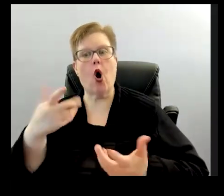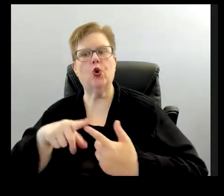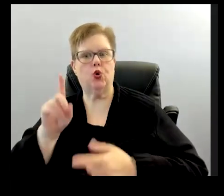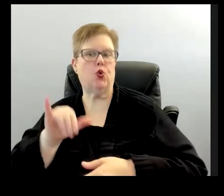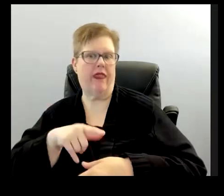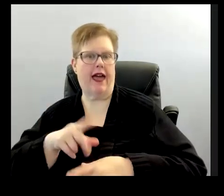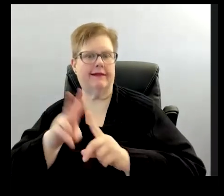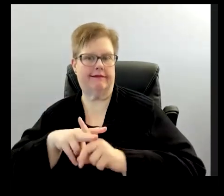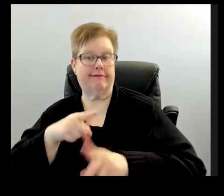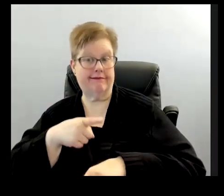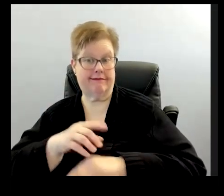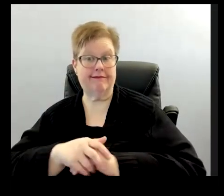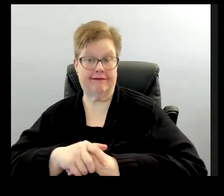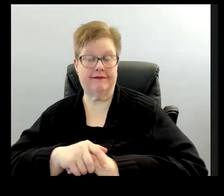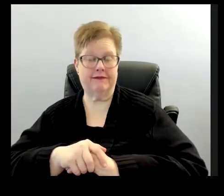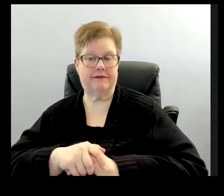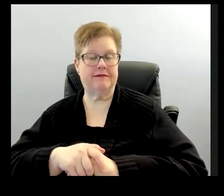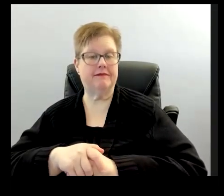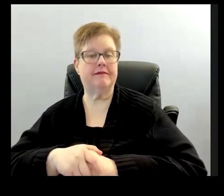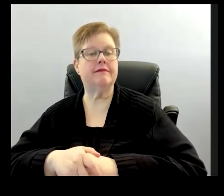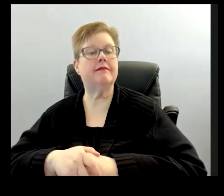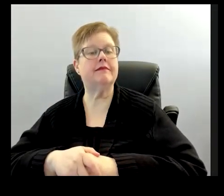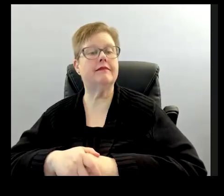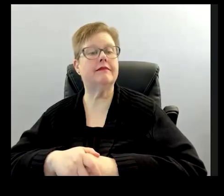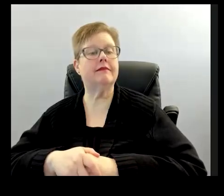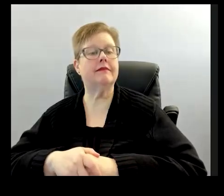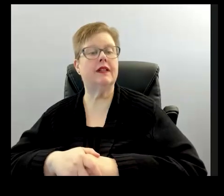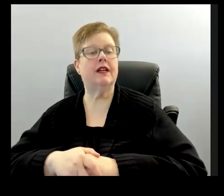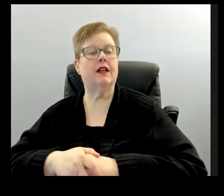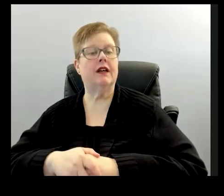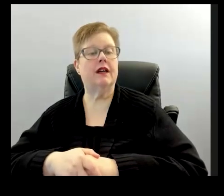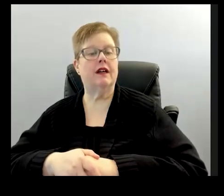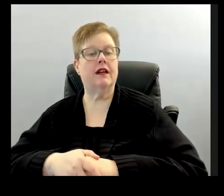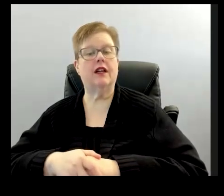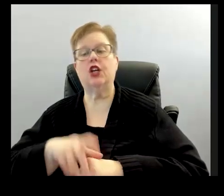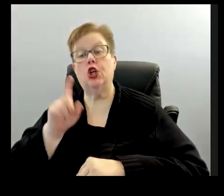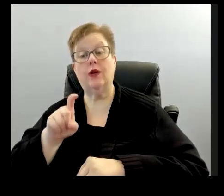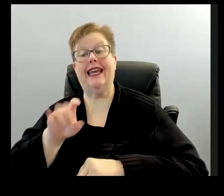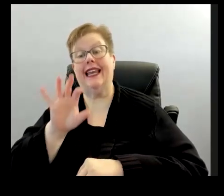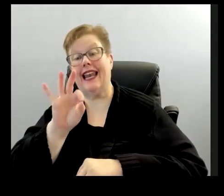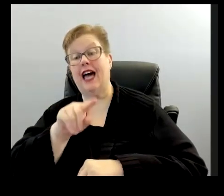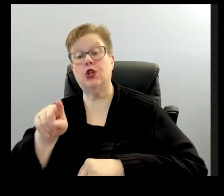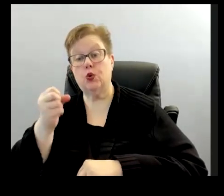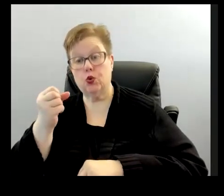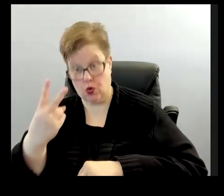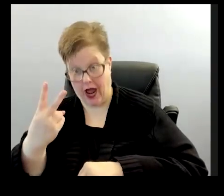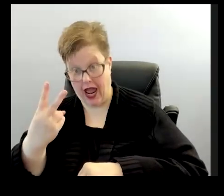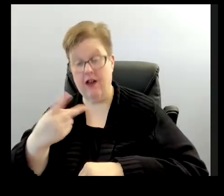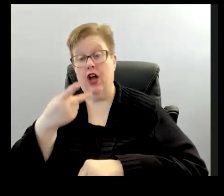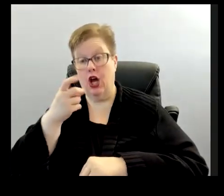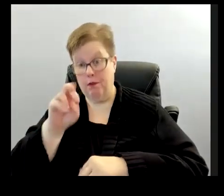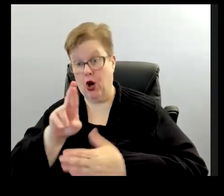this. So you need 9 to 12 hours per week per